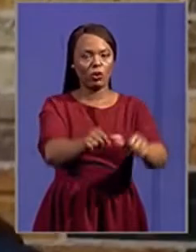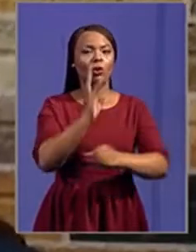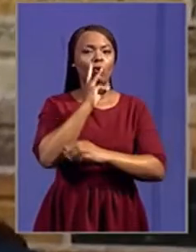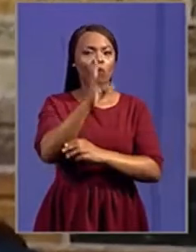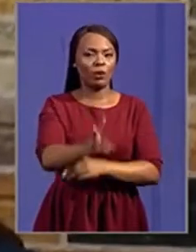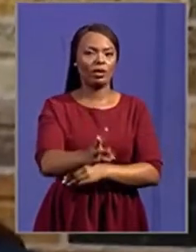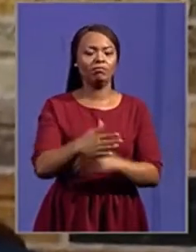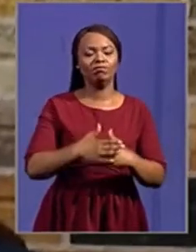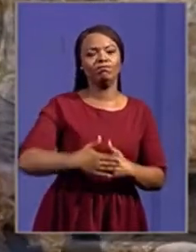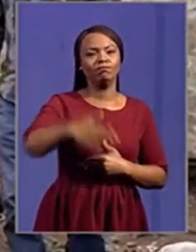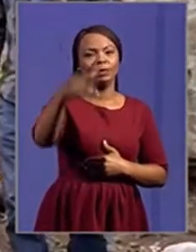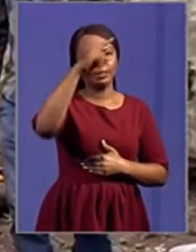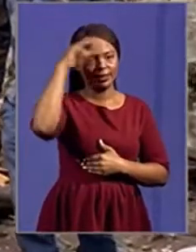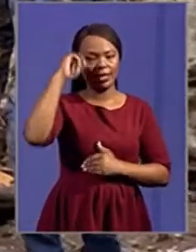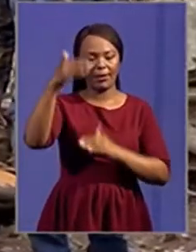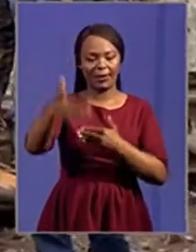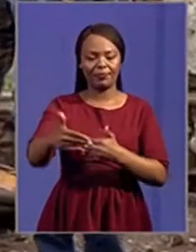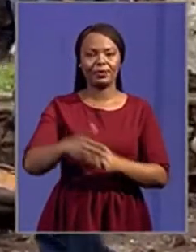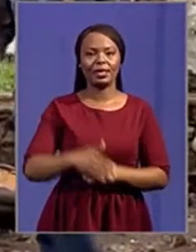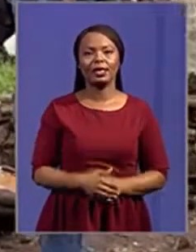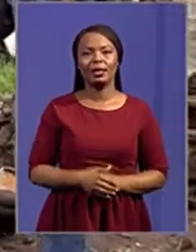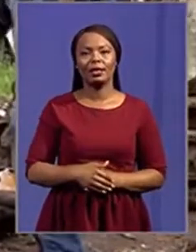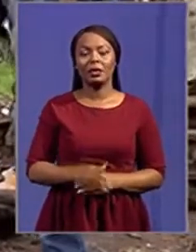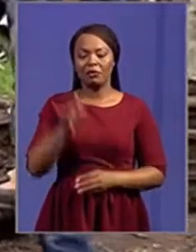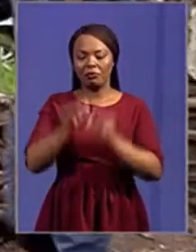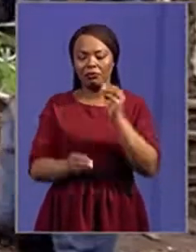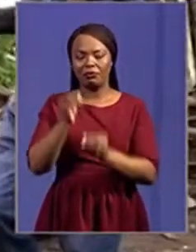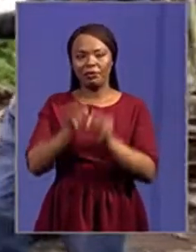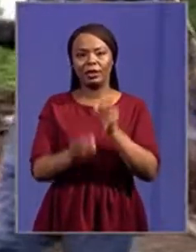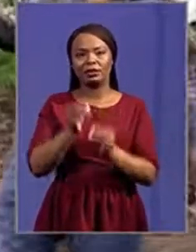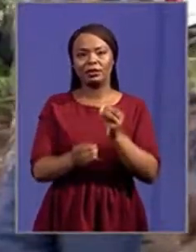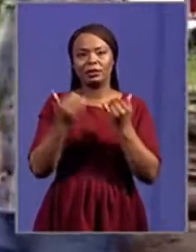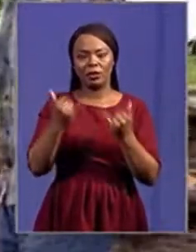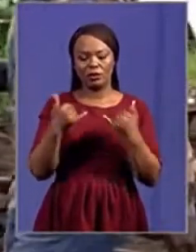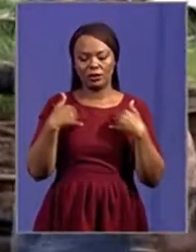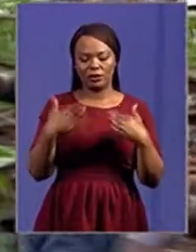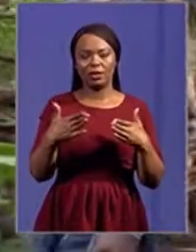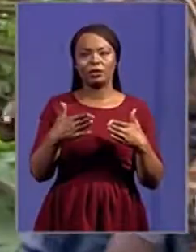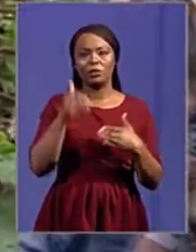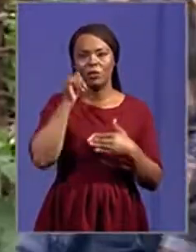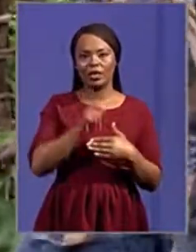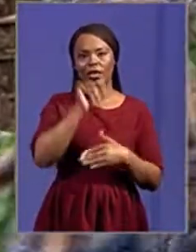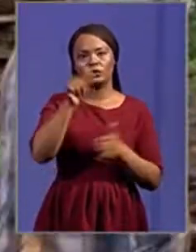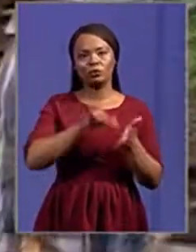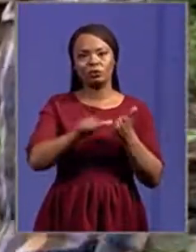remainder of the summer season. Mosebetsi wa lokisa matlo ana a senyeileng o tla qala dibekeng tse tlang.